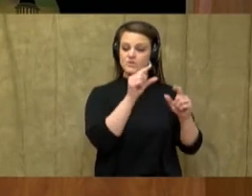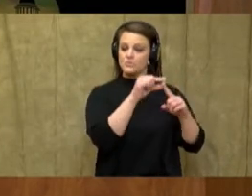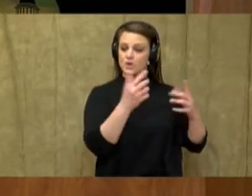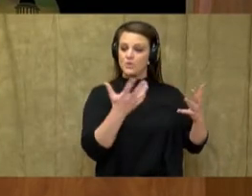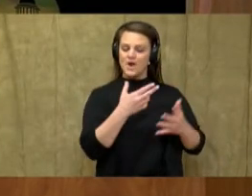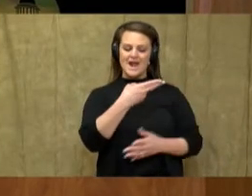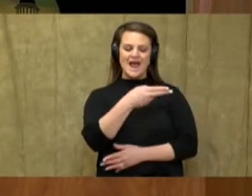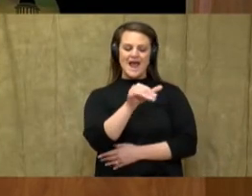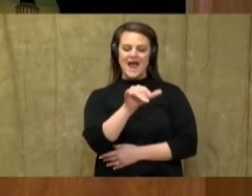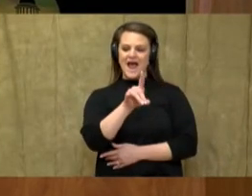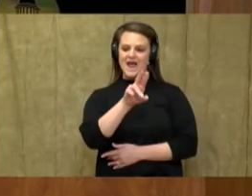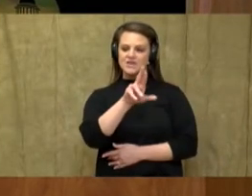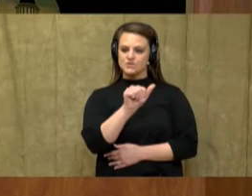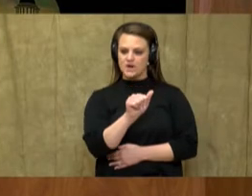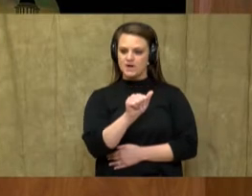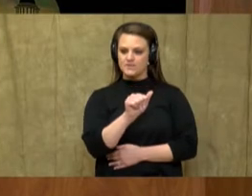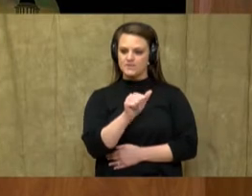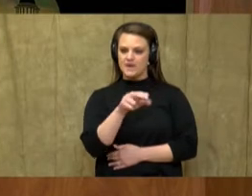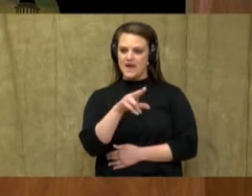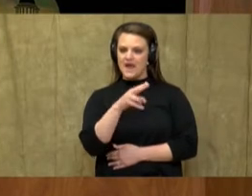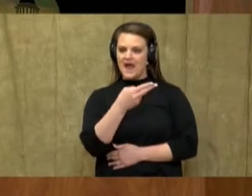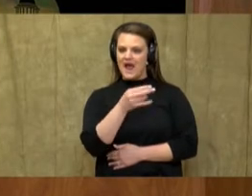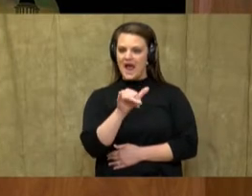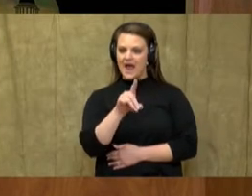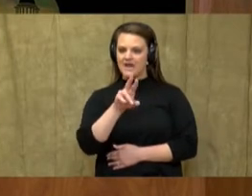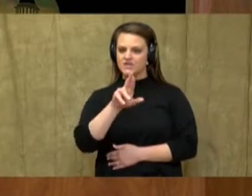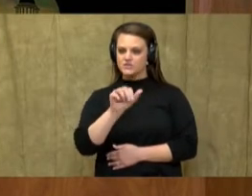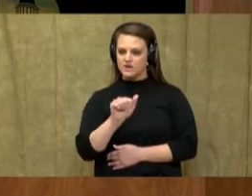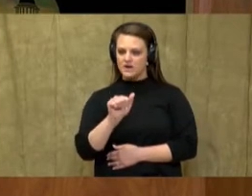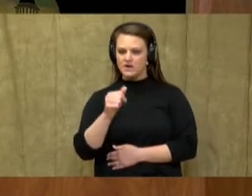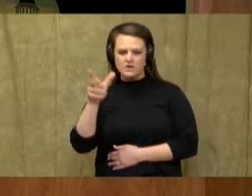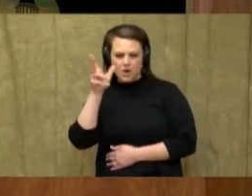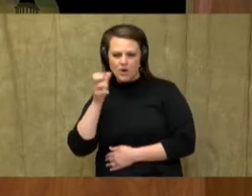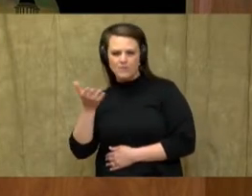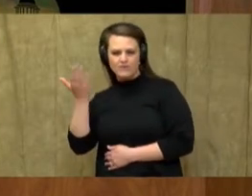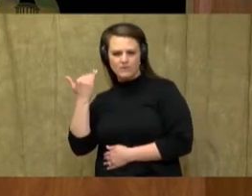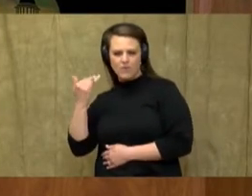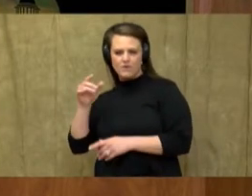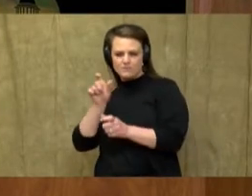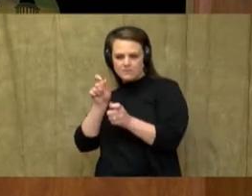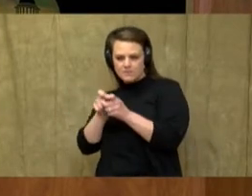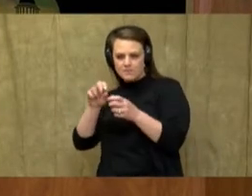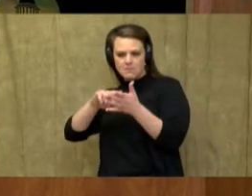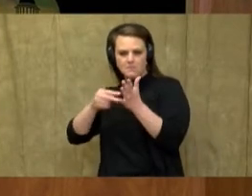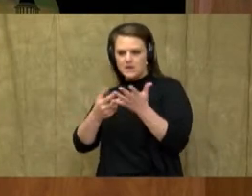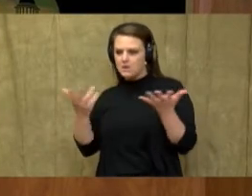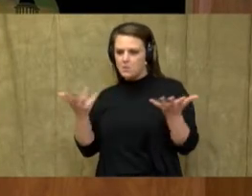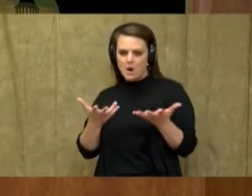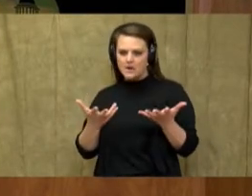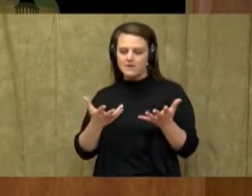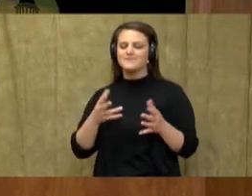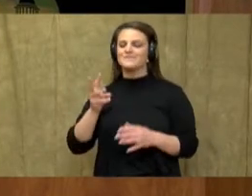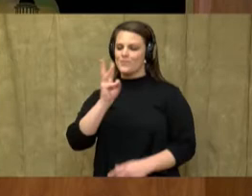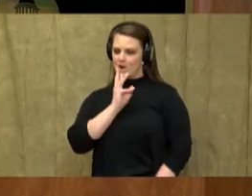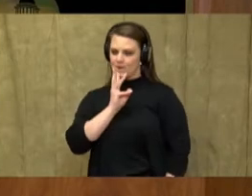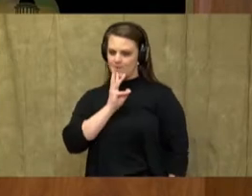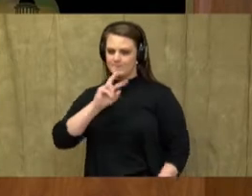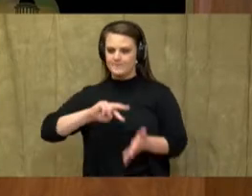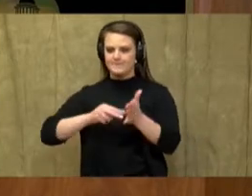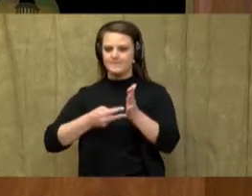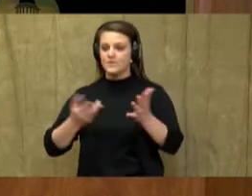heard it. We've heard it used. Maybe we don't know exactly what its meaning is. It means water,